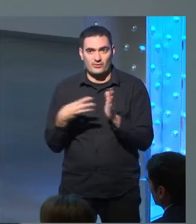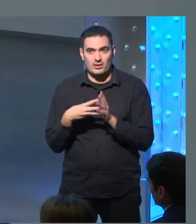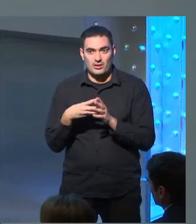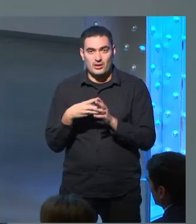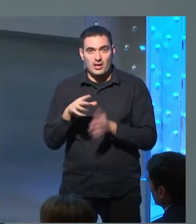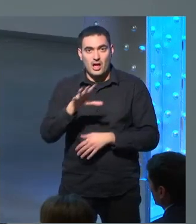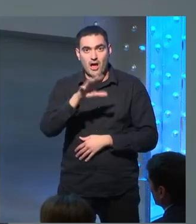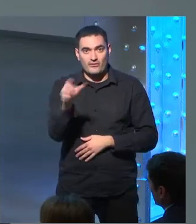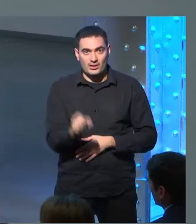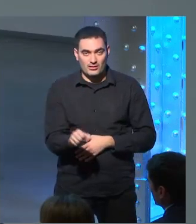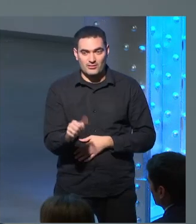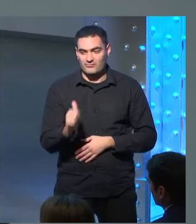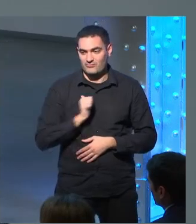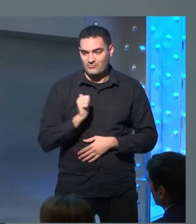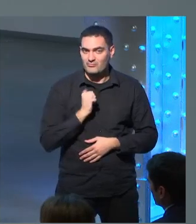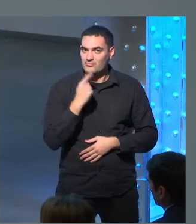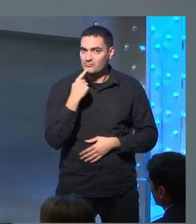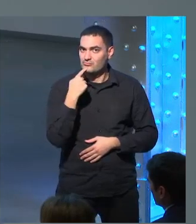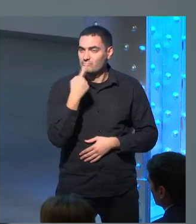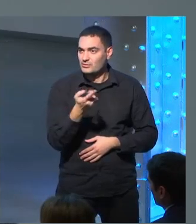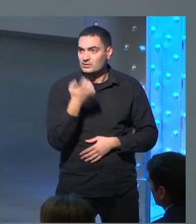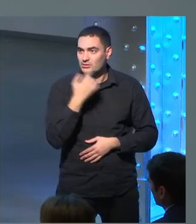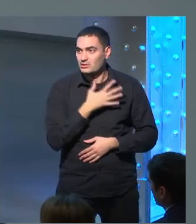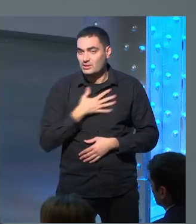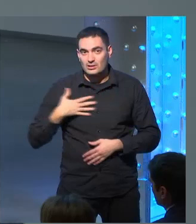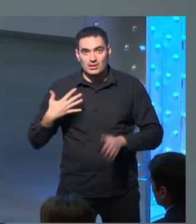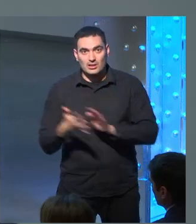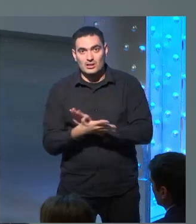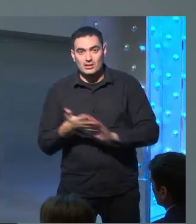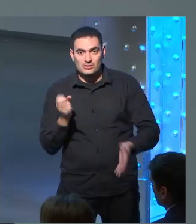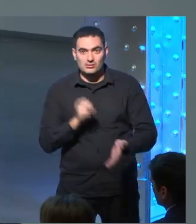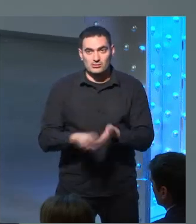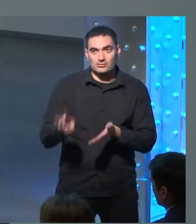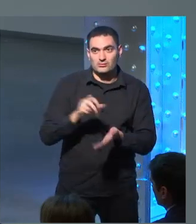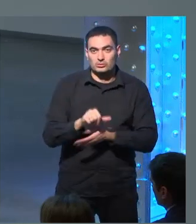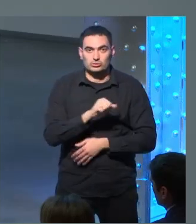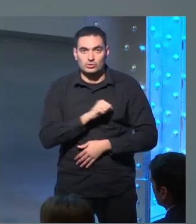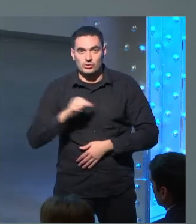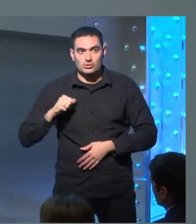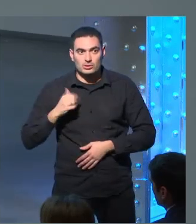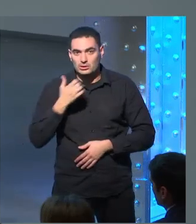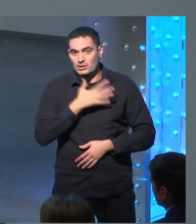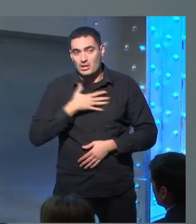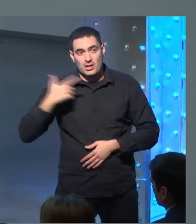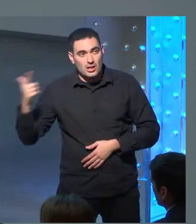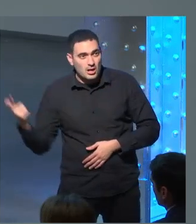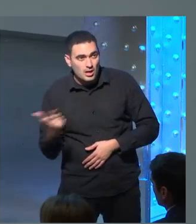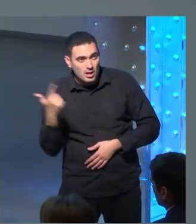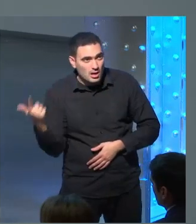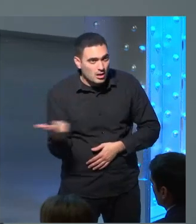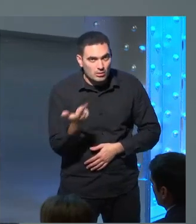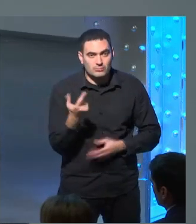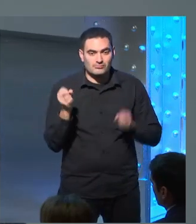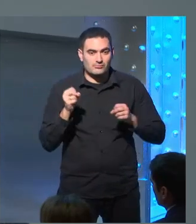my presentation by quoting a proverb from Africa. If you want to get there fast, go on